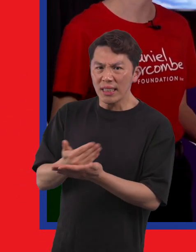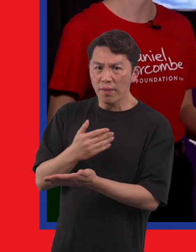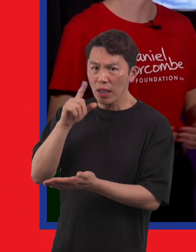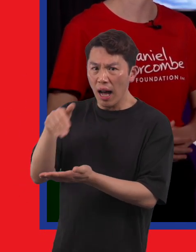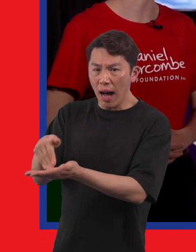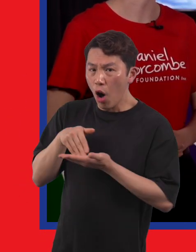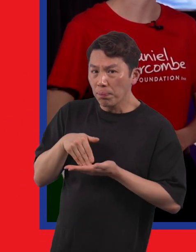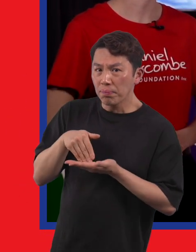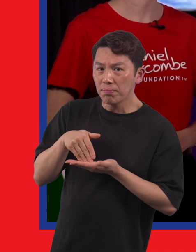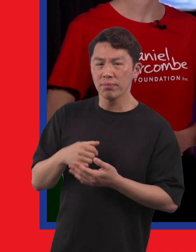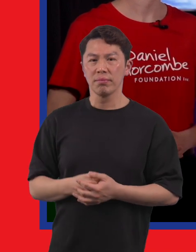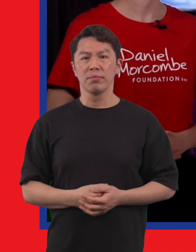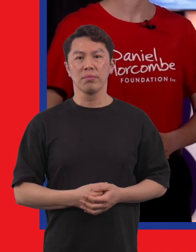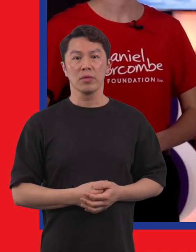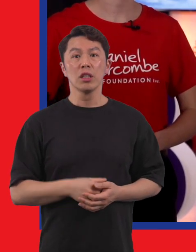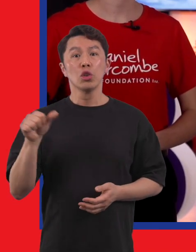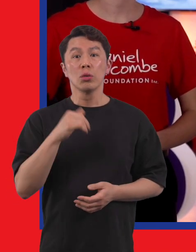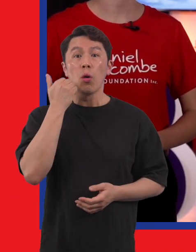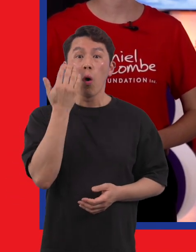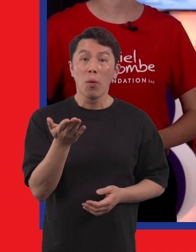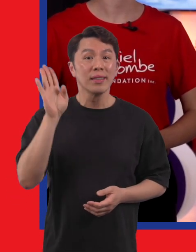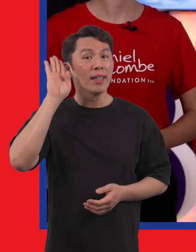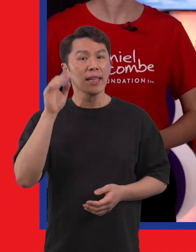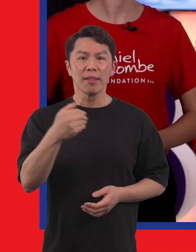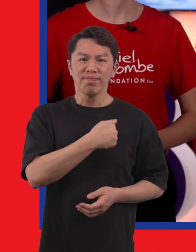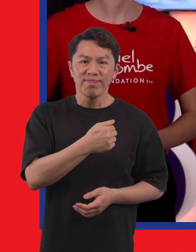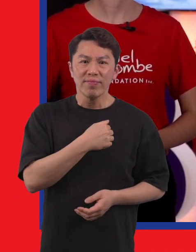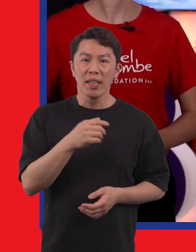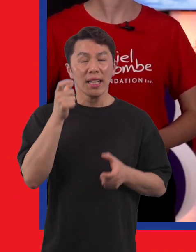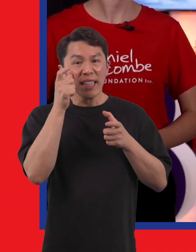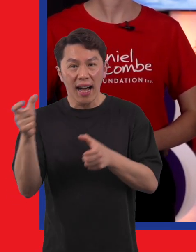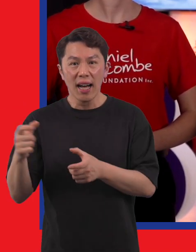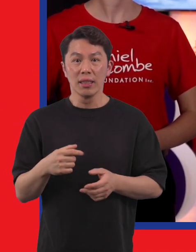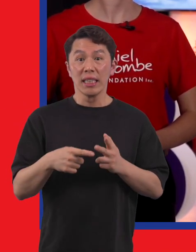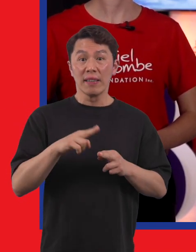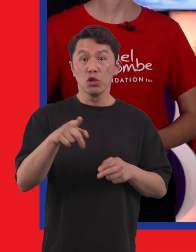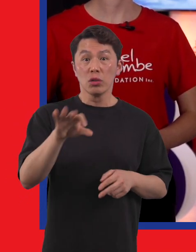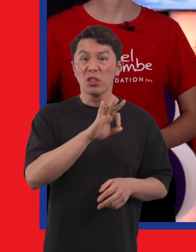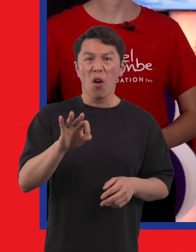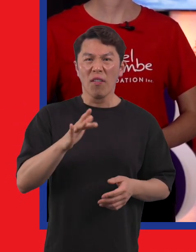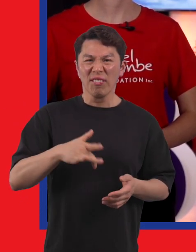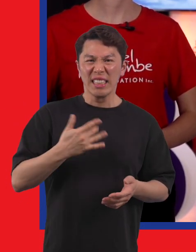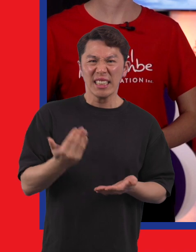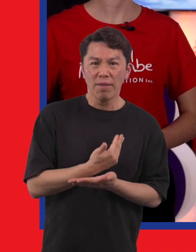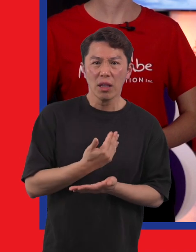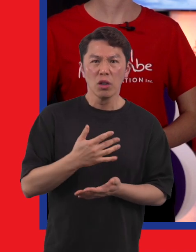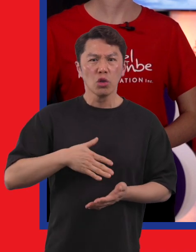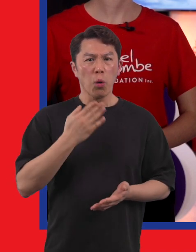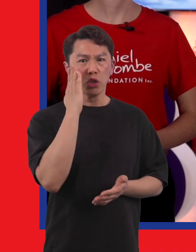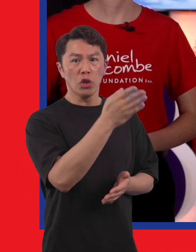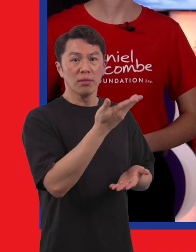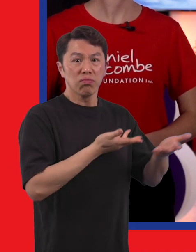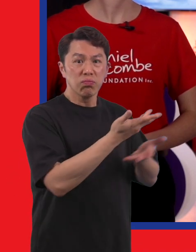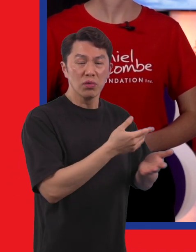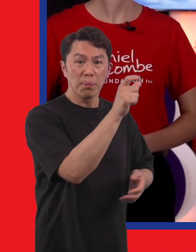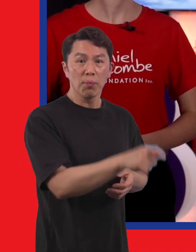unsafe, can I please talk to you? Safety helpers should always listen with kindness and care. If you don't feel safe or ready to talk with one of them just